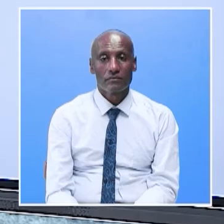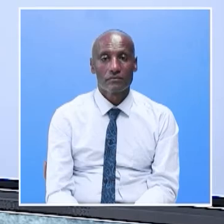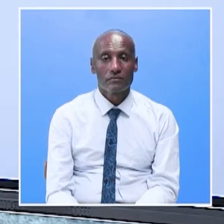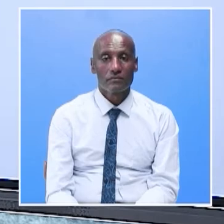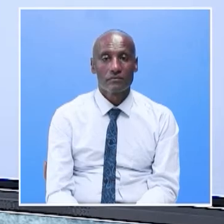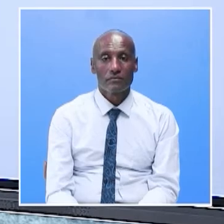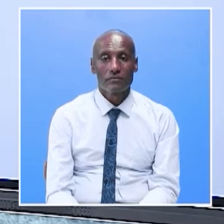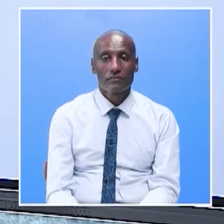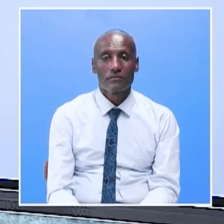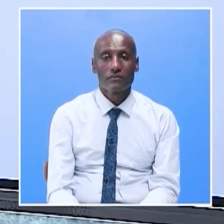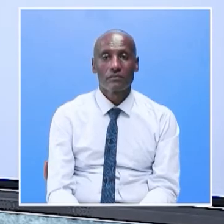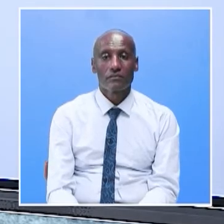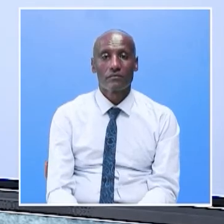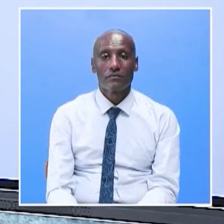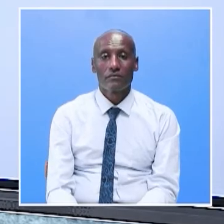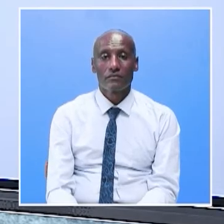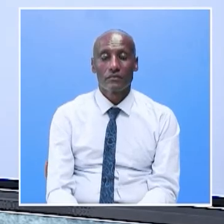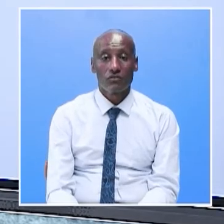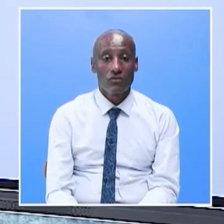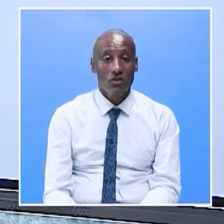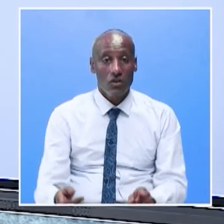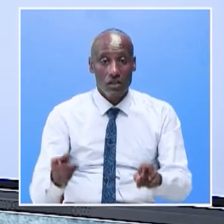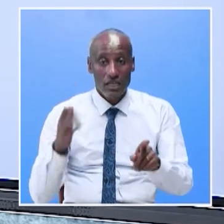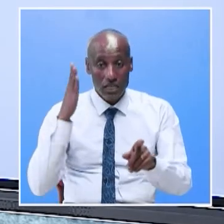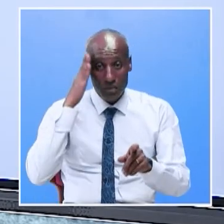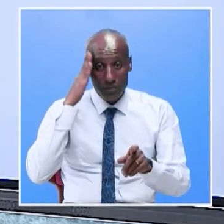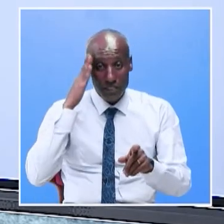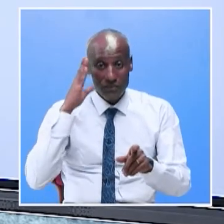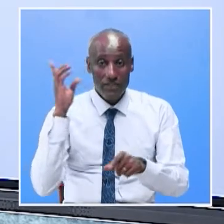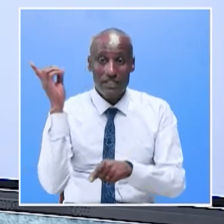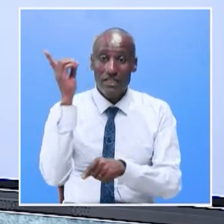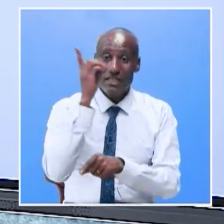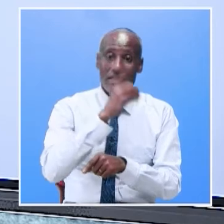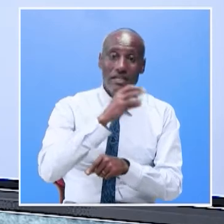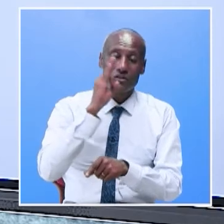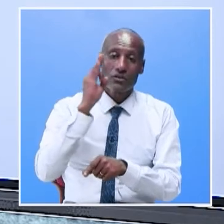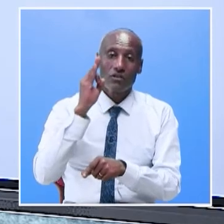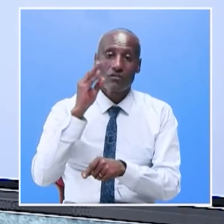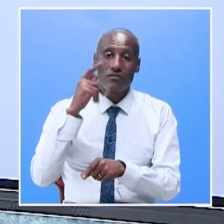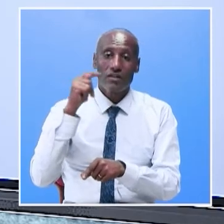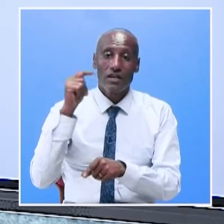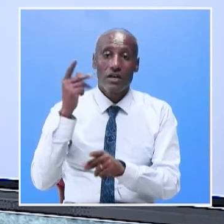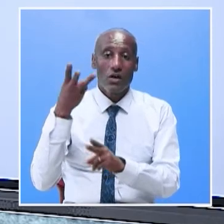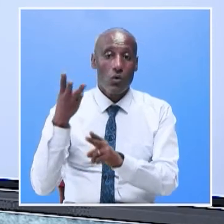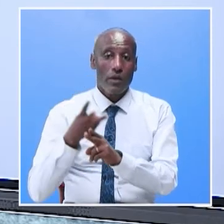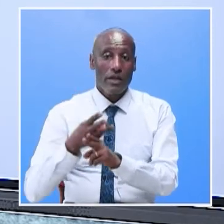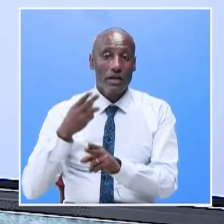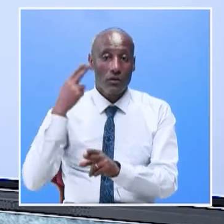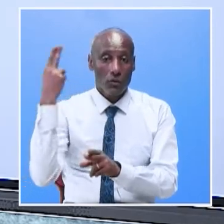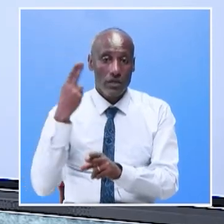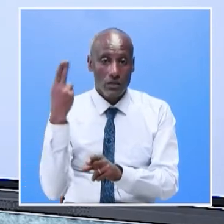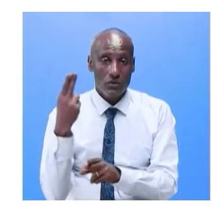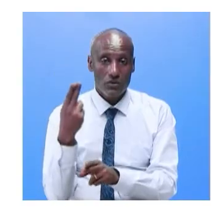Look at here. So for specific days of the week, we can use on